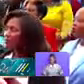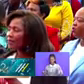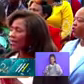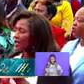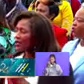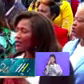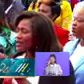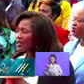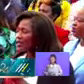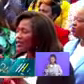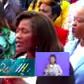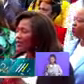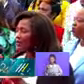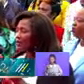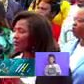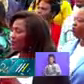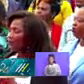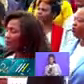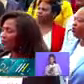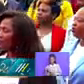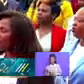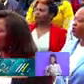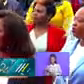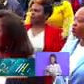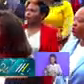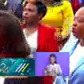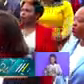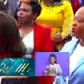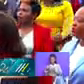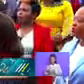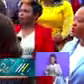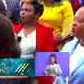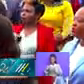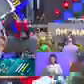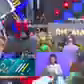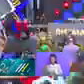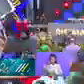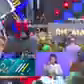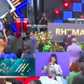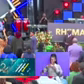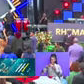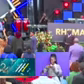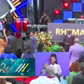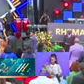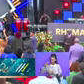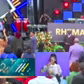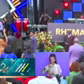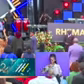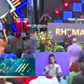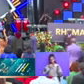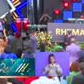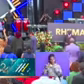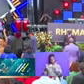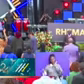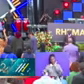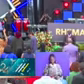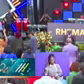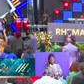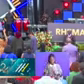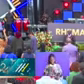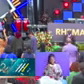to happen because I see both of you you were in an airplane and that airplane was moving in a